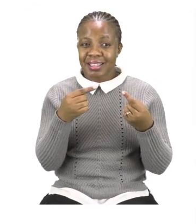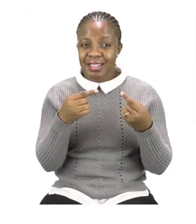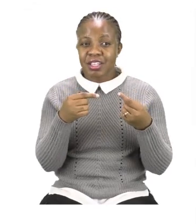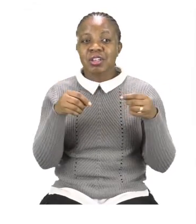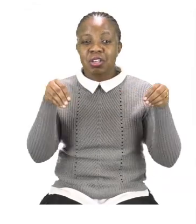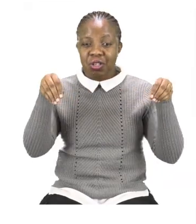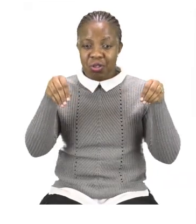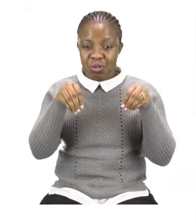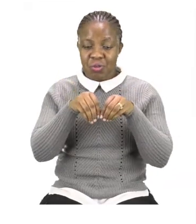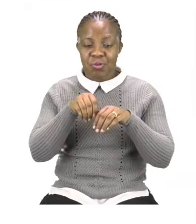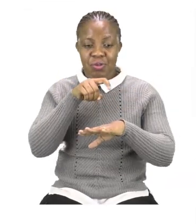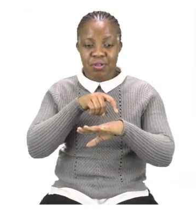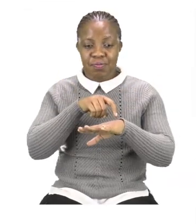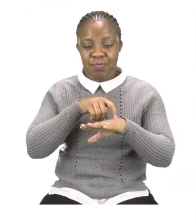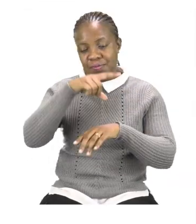during summer.